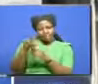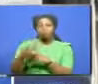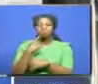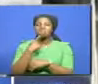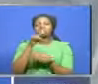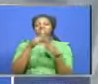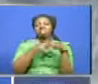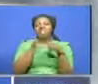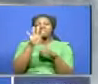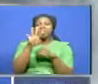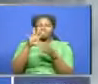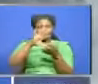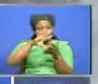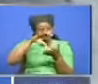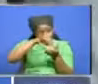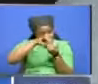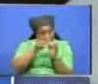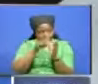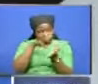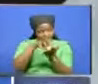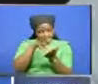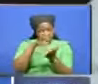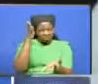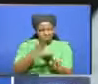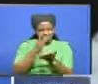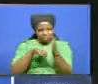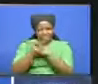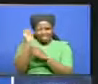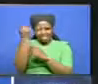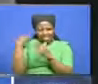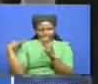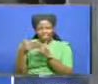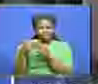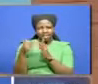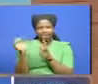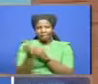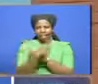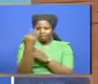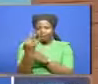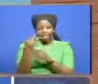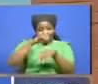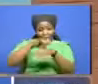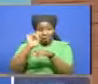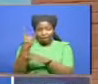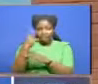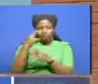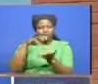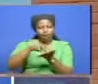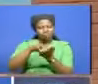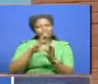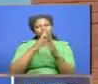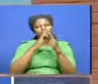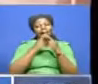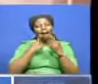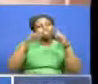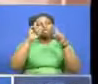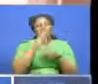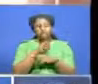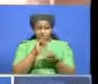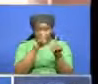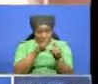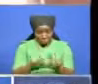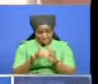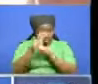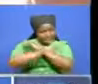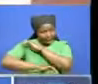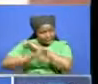93,195 the number of cases confirmed in the country since March, when the first case was reported. The country also lost one